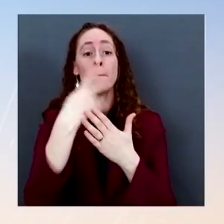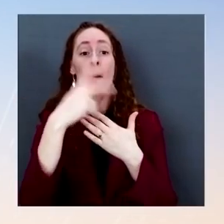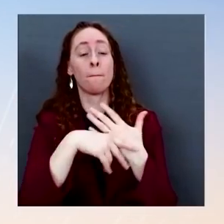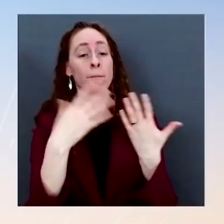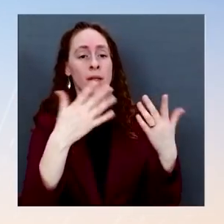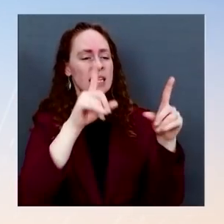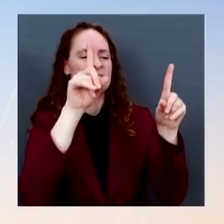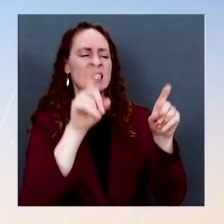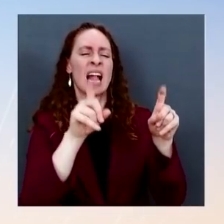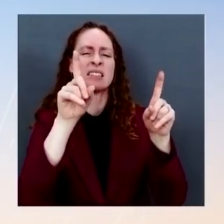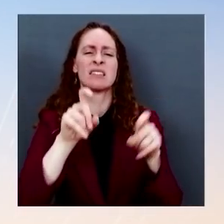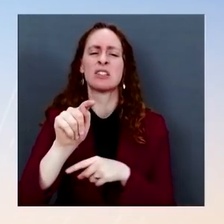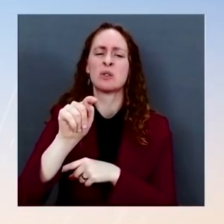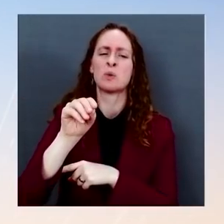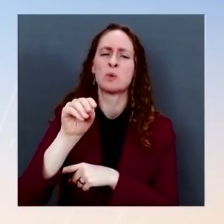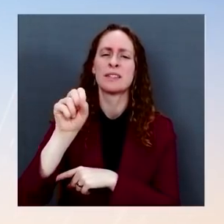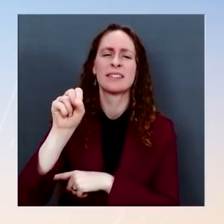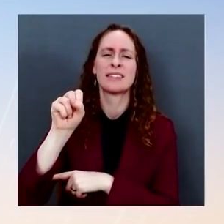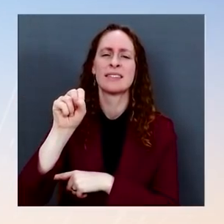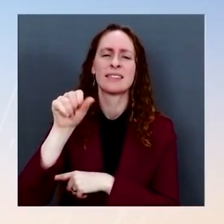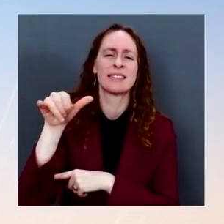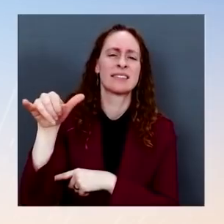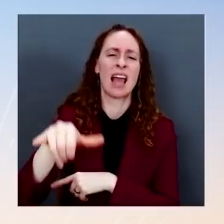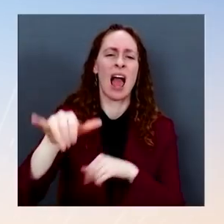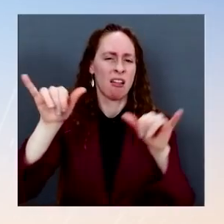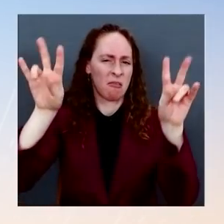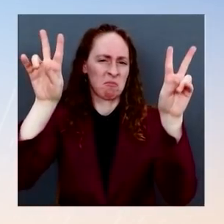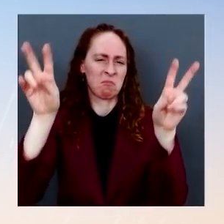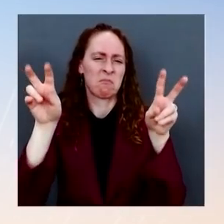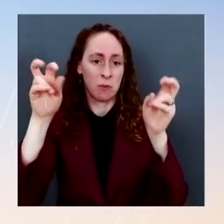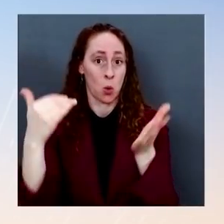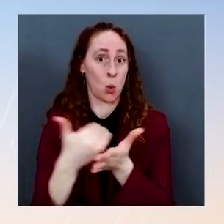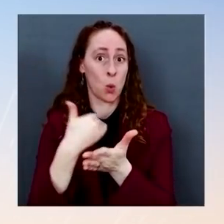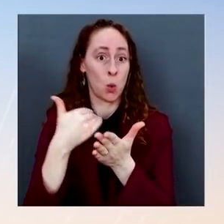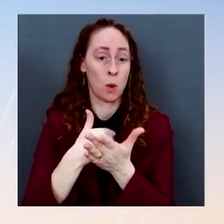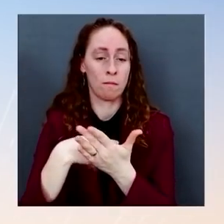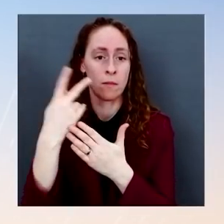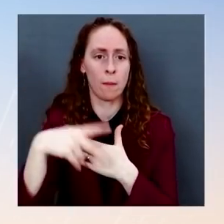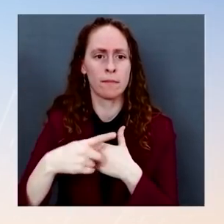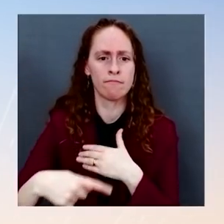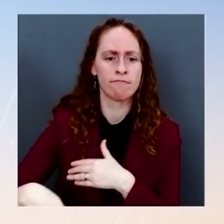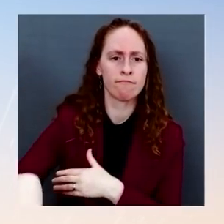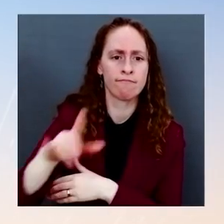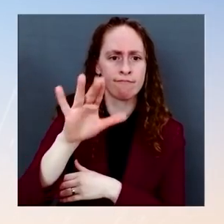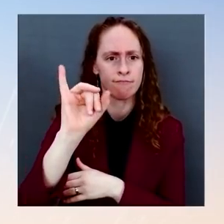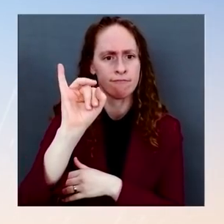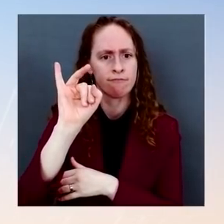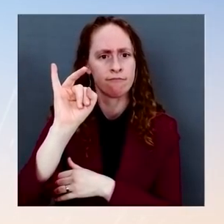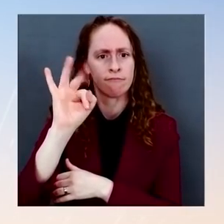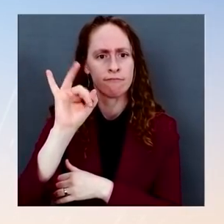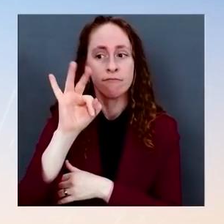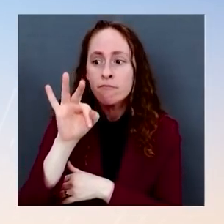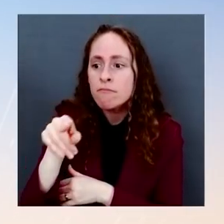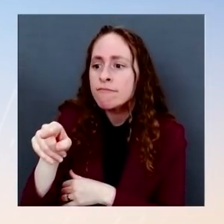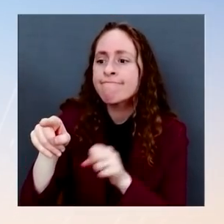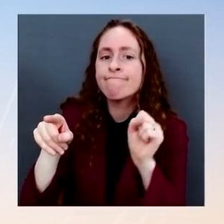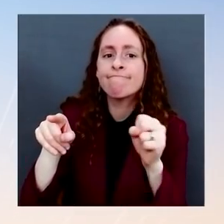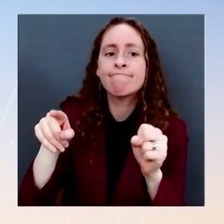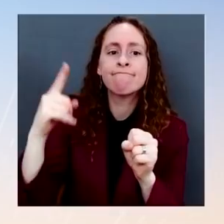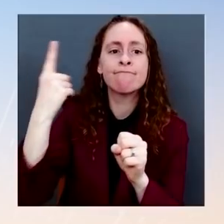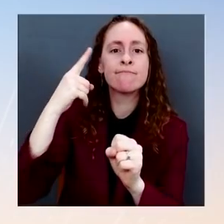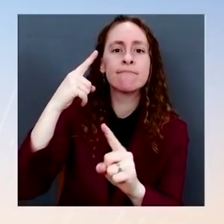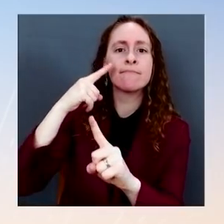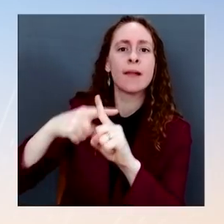to quarantine or be out of school, and there have been health experts who have recommended that there can be a contact tracing